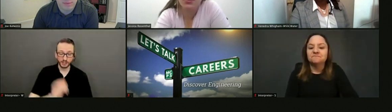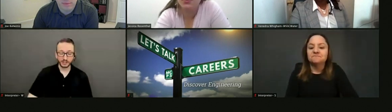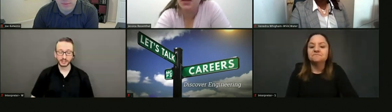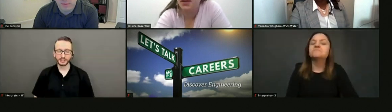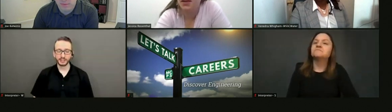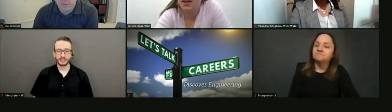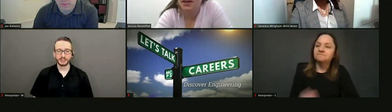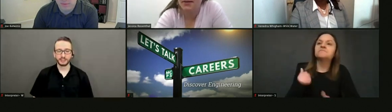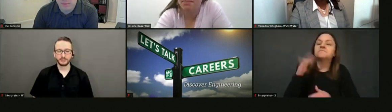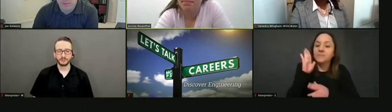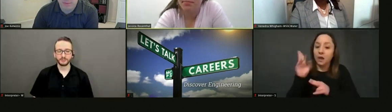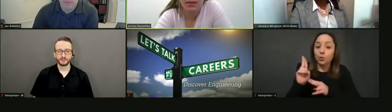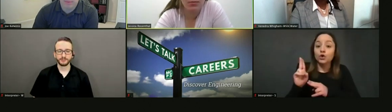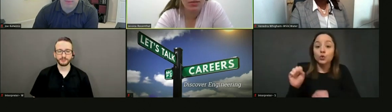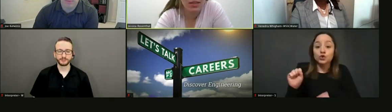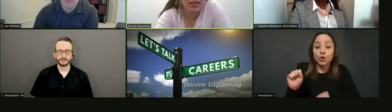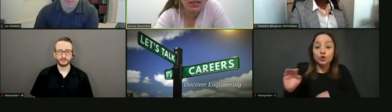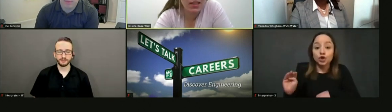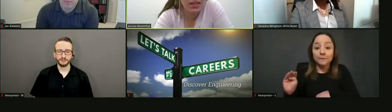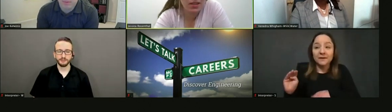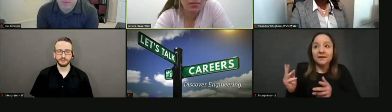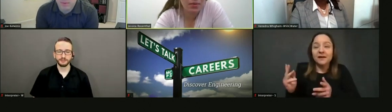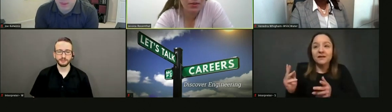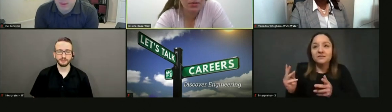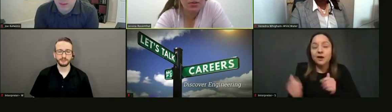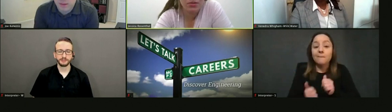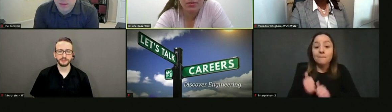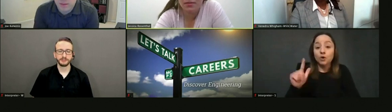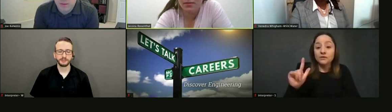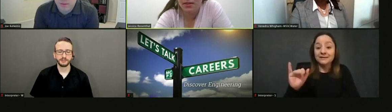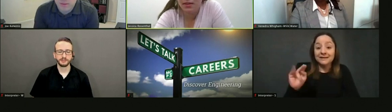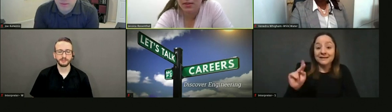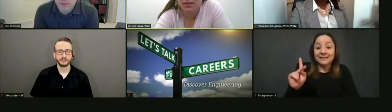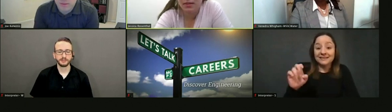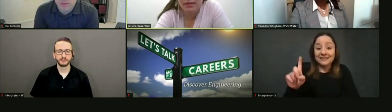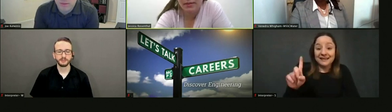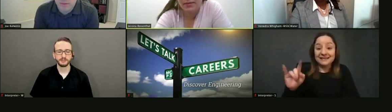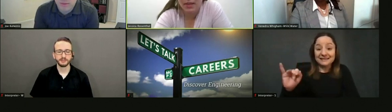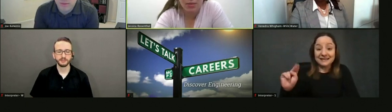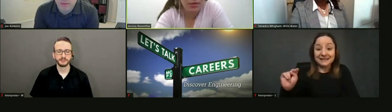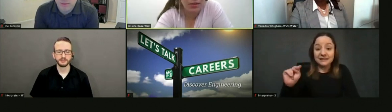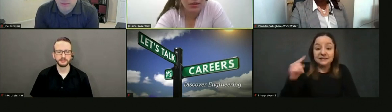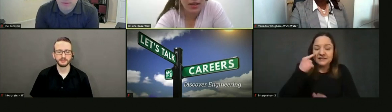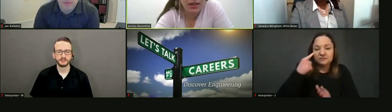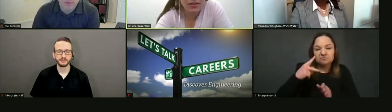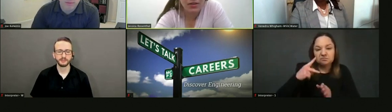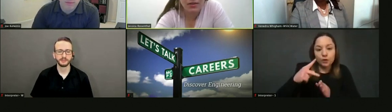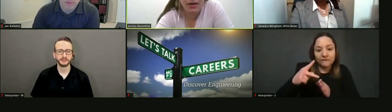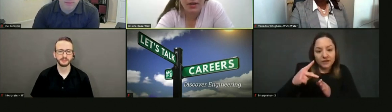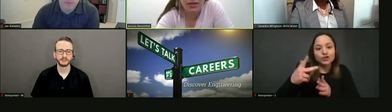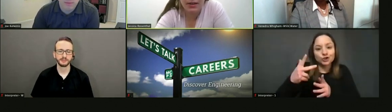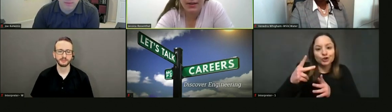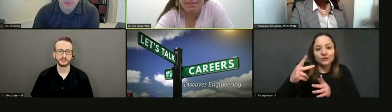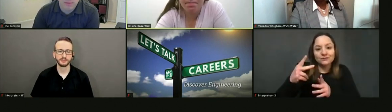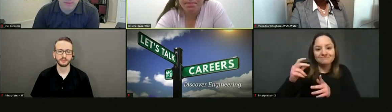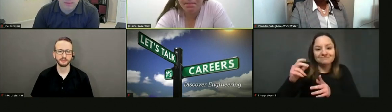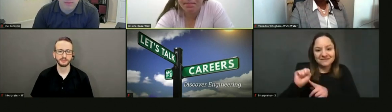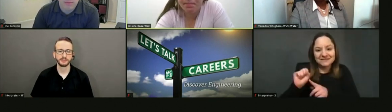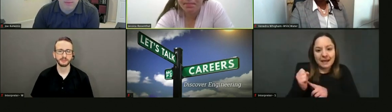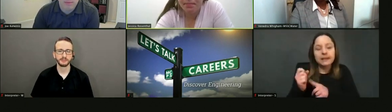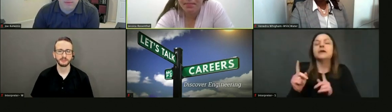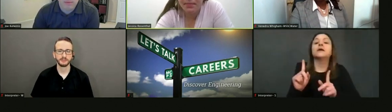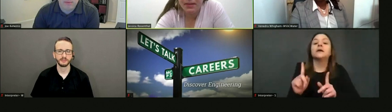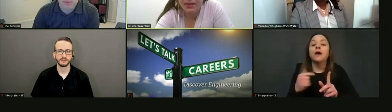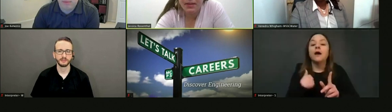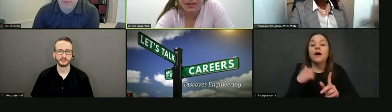Yeah, I'll use social media, like mostly LinkedIn on a professional, in a professional setting. So I'll,